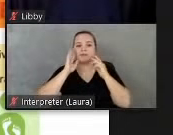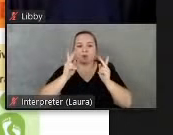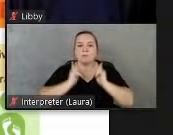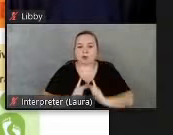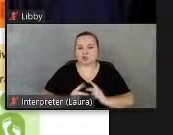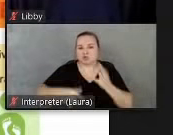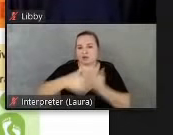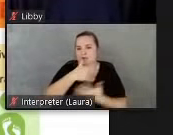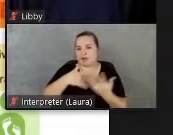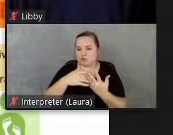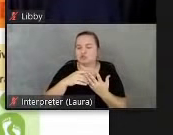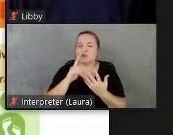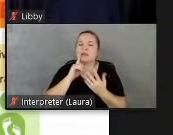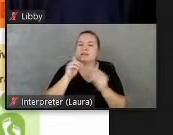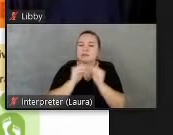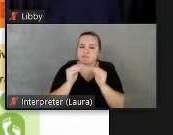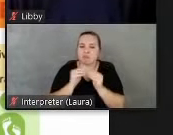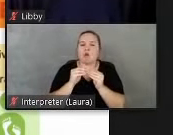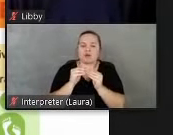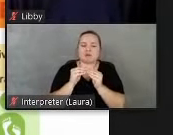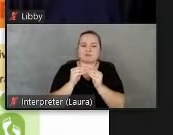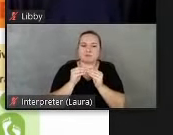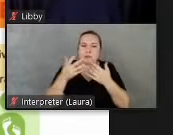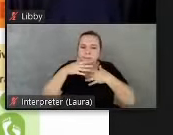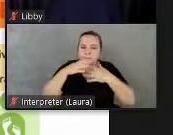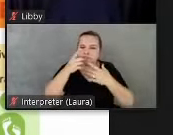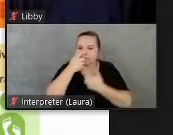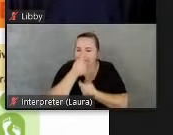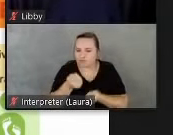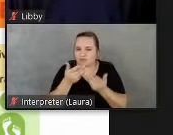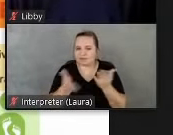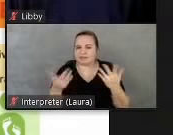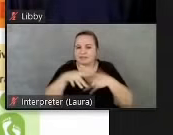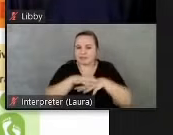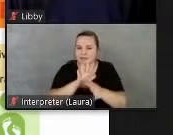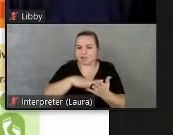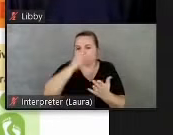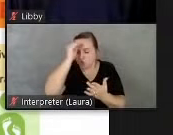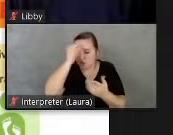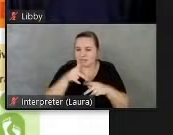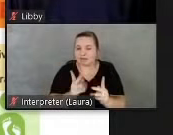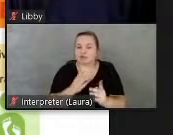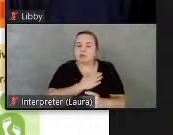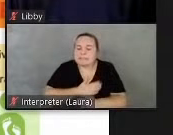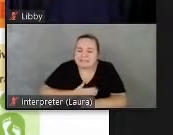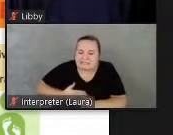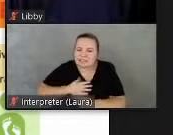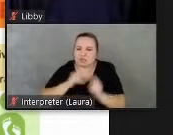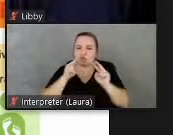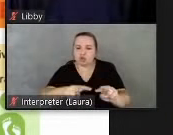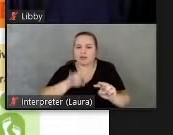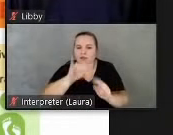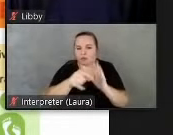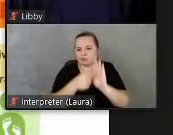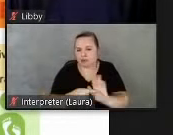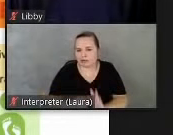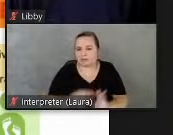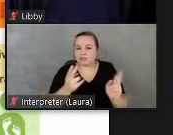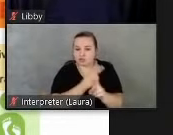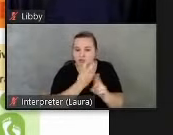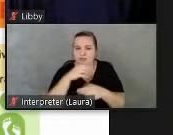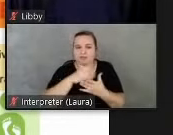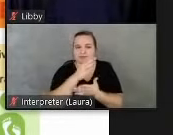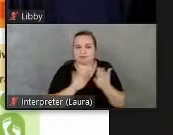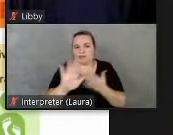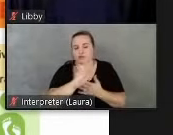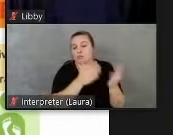there's a lot of neat things that blended learning allows for. So please, please, please take a look at those models and utilize them in some of your planning